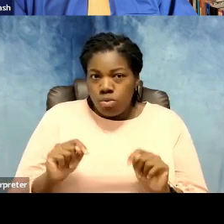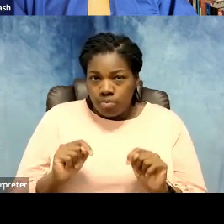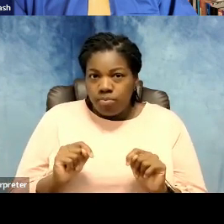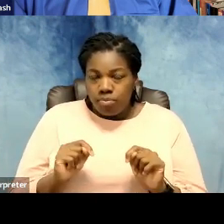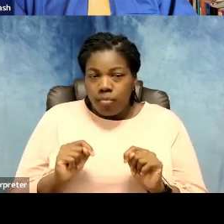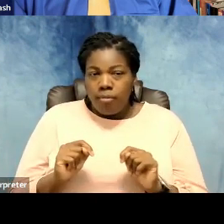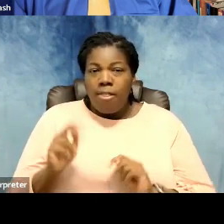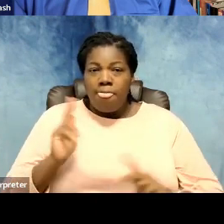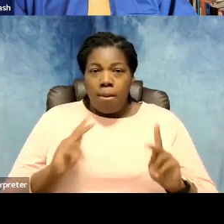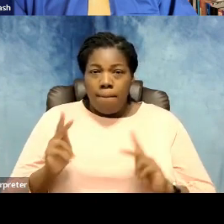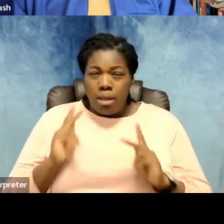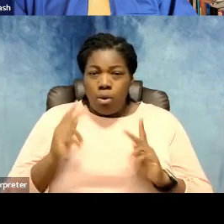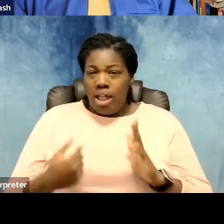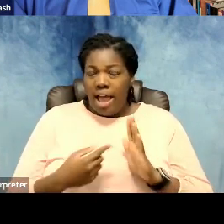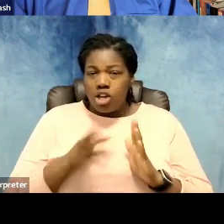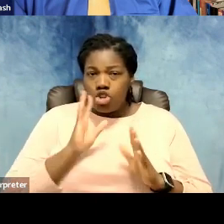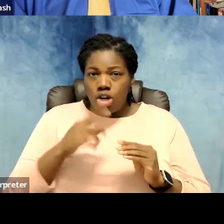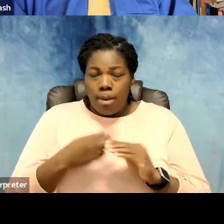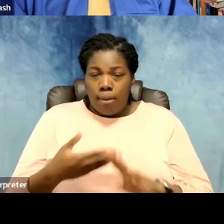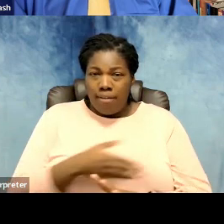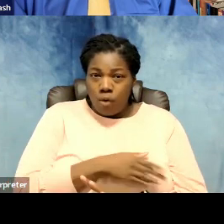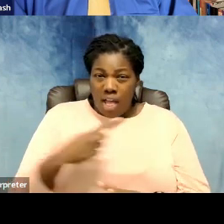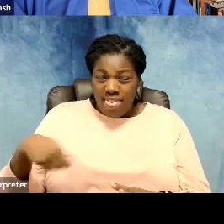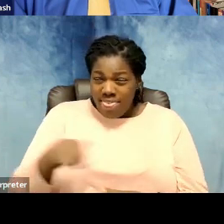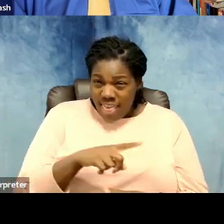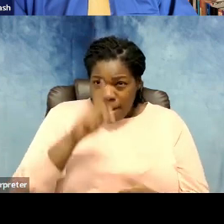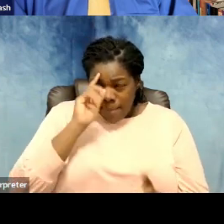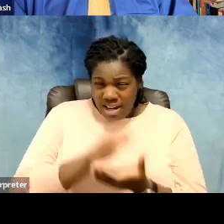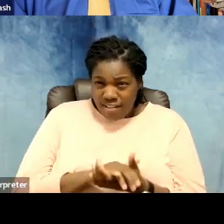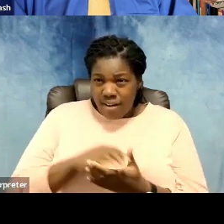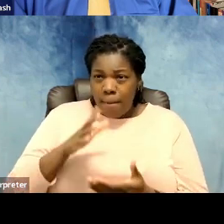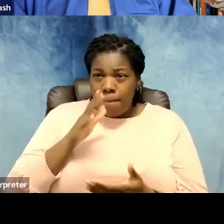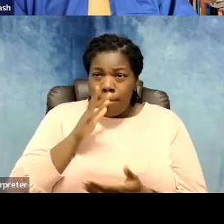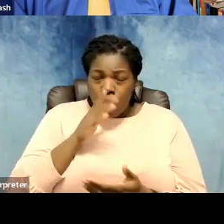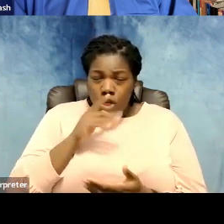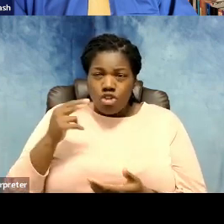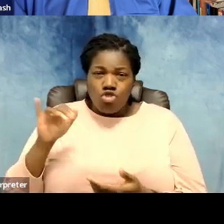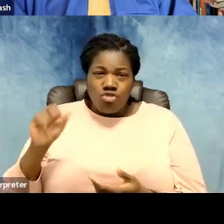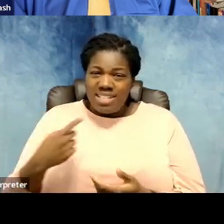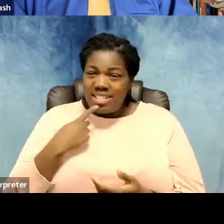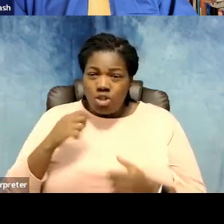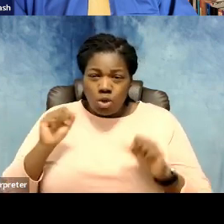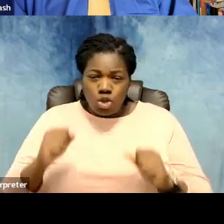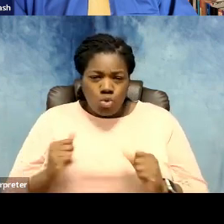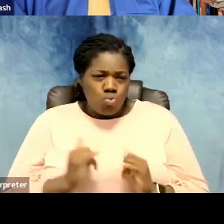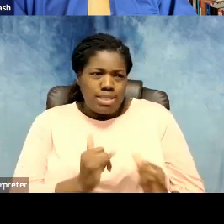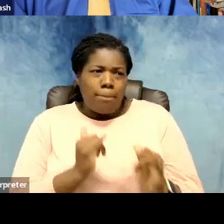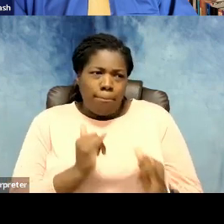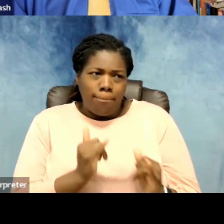those individuals that I shared with you earlier, they believe that too. Mother Teresa said, you can do things that I can do. I can do things that